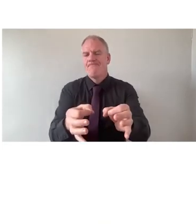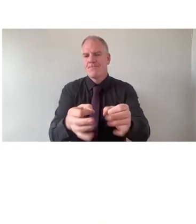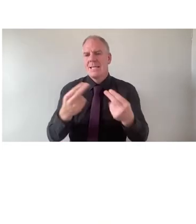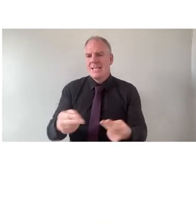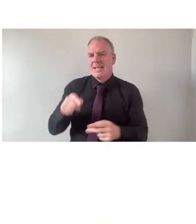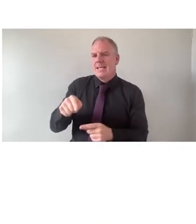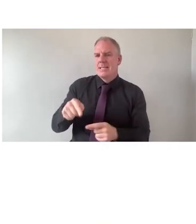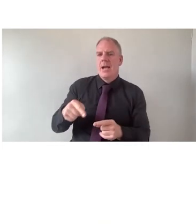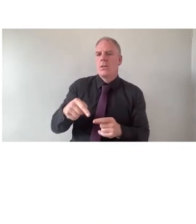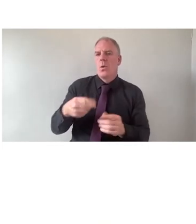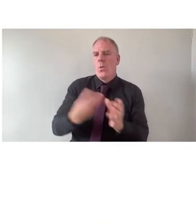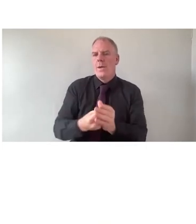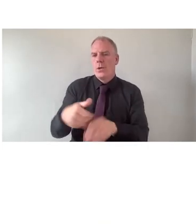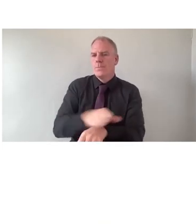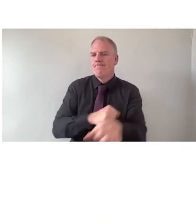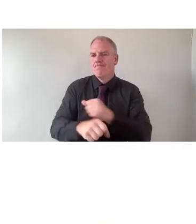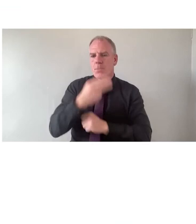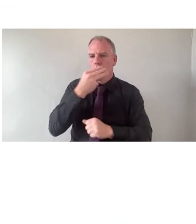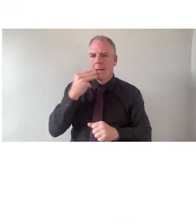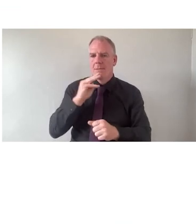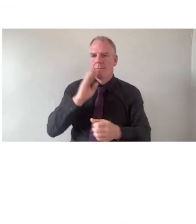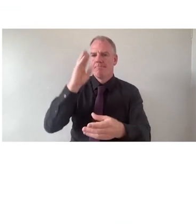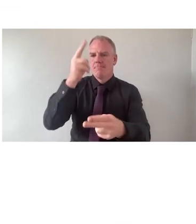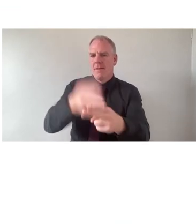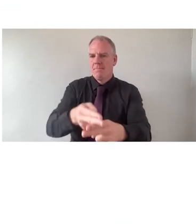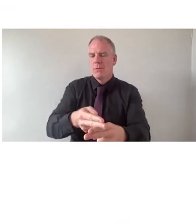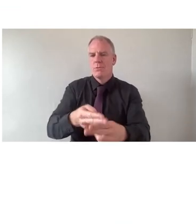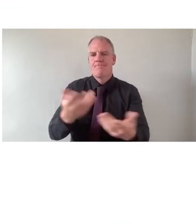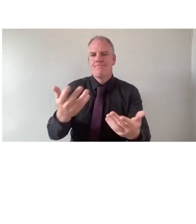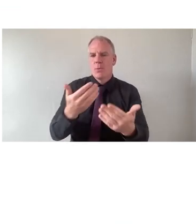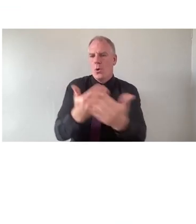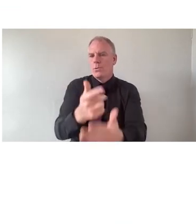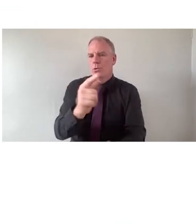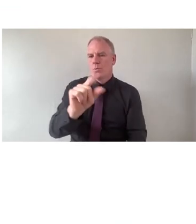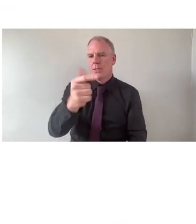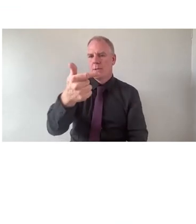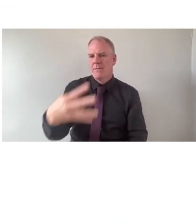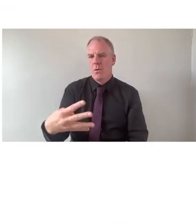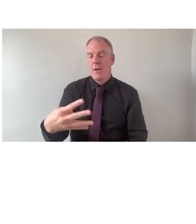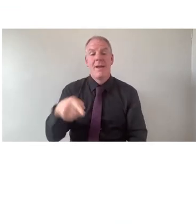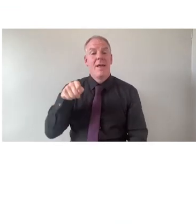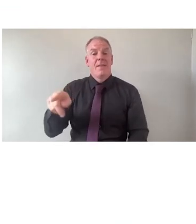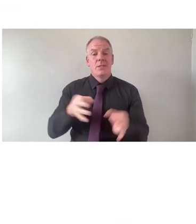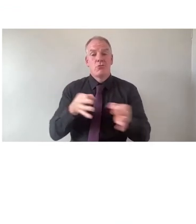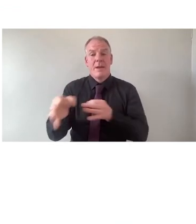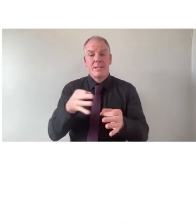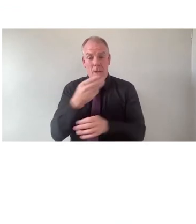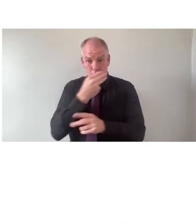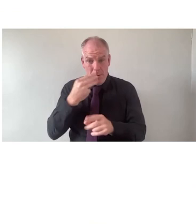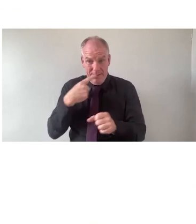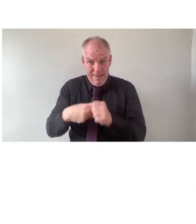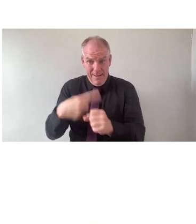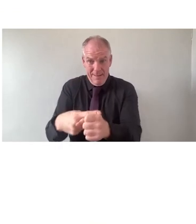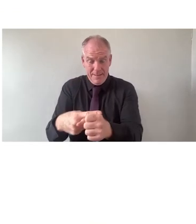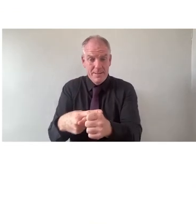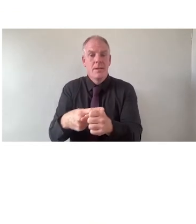out to 2024 that Danny had mentioned earlier. So as I'd mentioned, that strategy now has been committed to, recommitted to, and